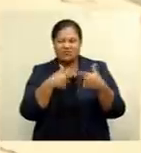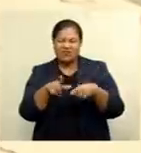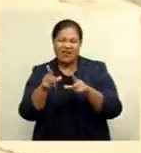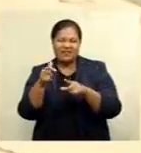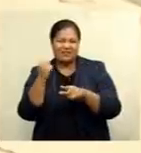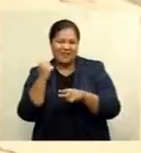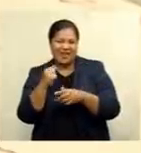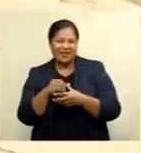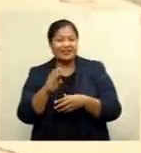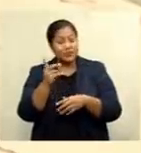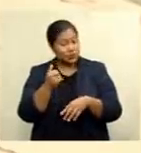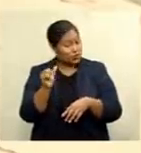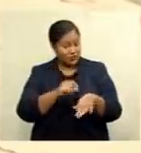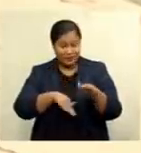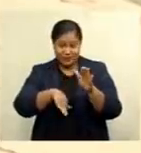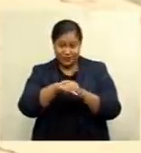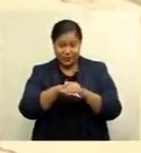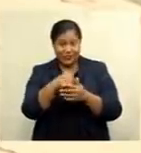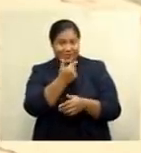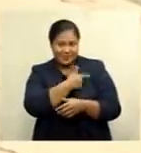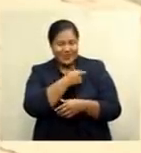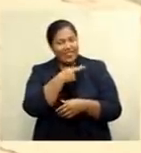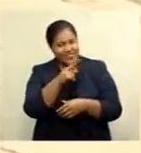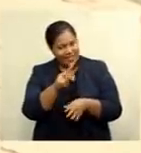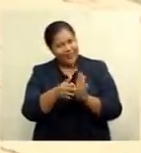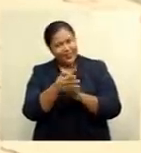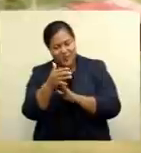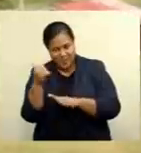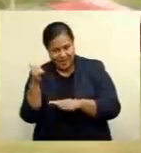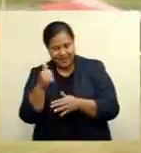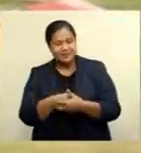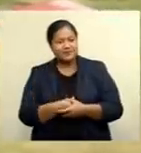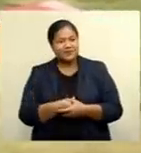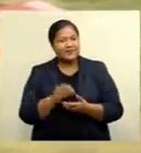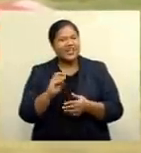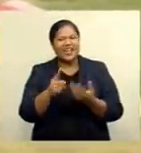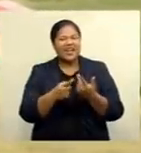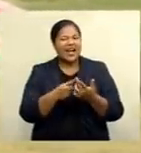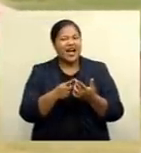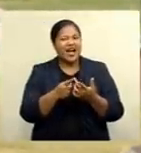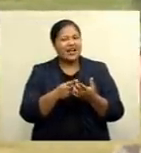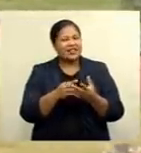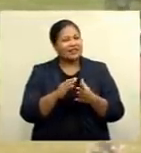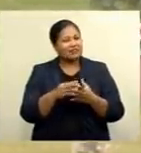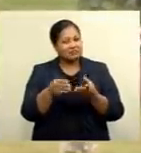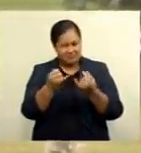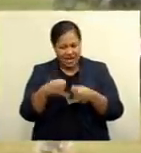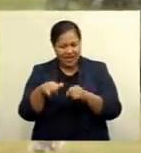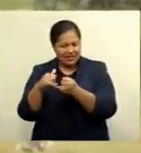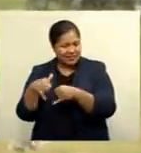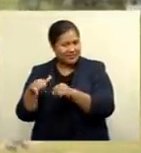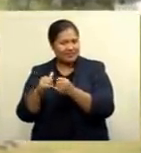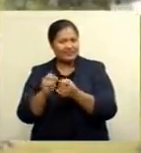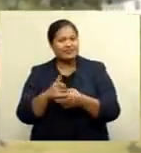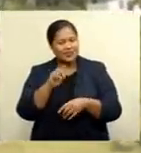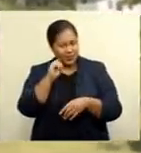they are fully vaccinated before heading back, and also for the other maritime areas that we're working